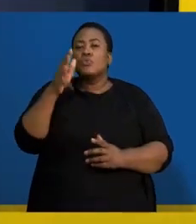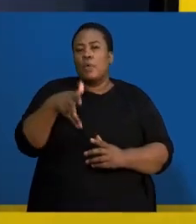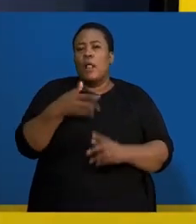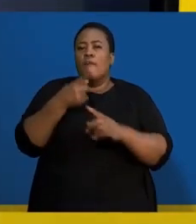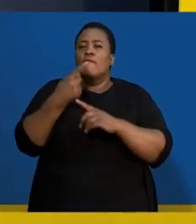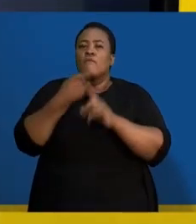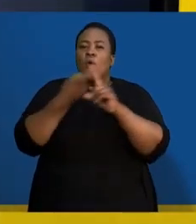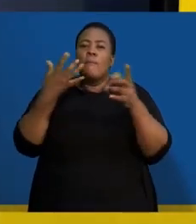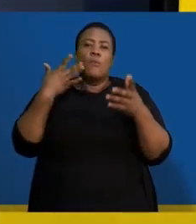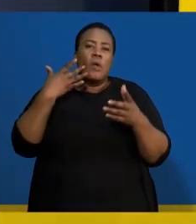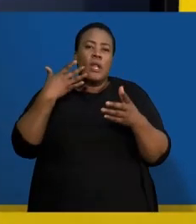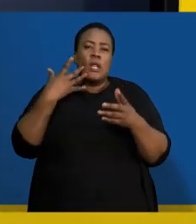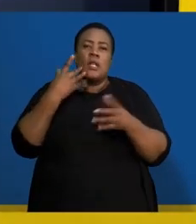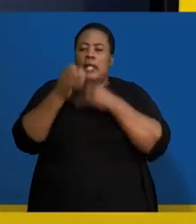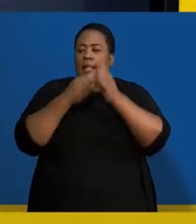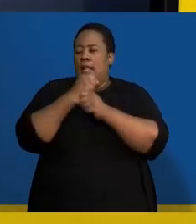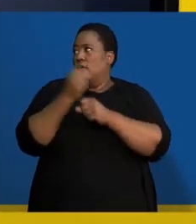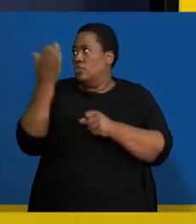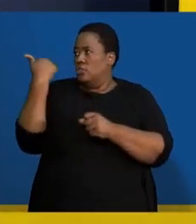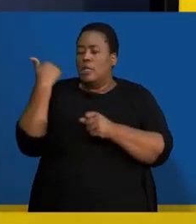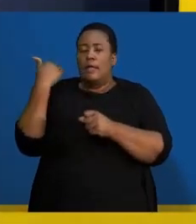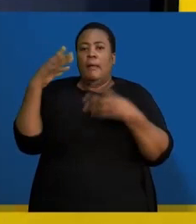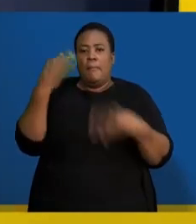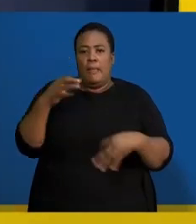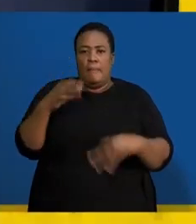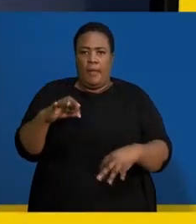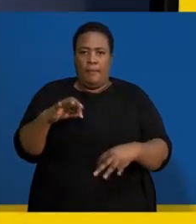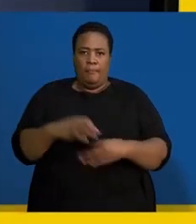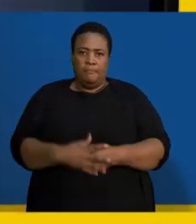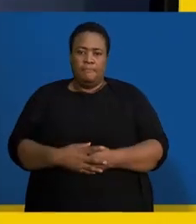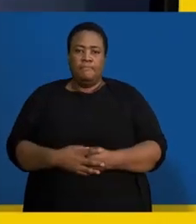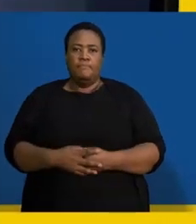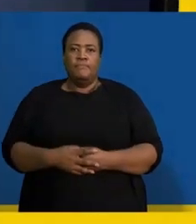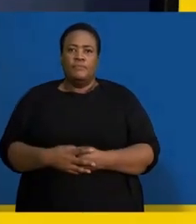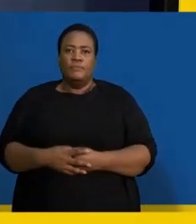to show you what sort of things to look for in a visual source.